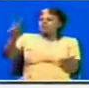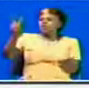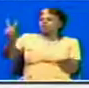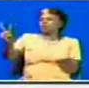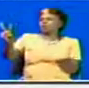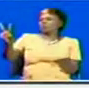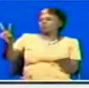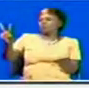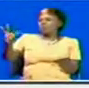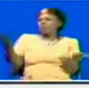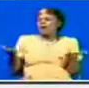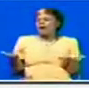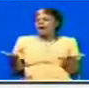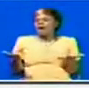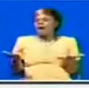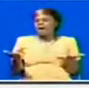for it.